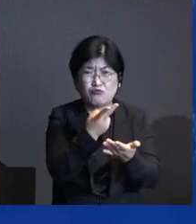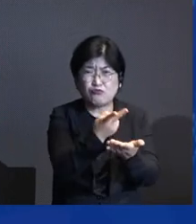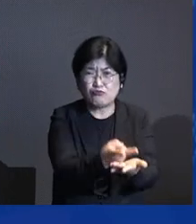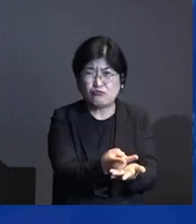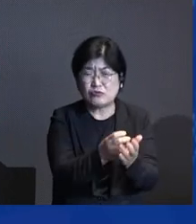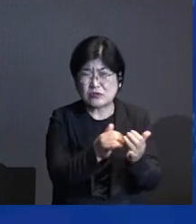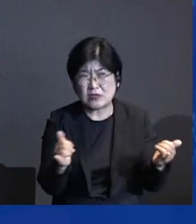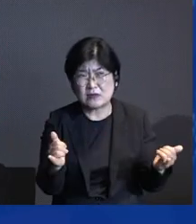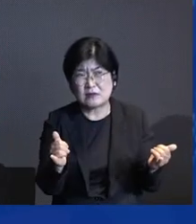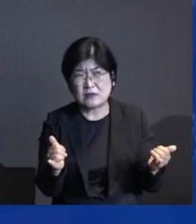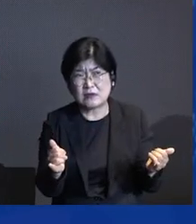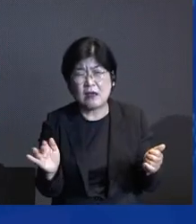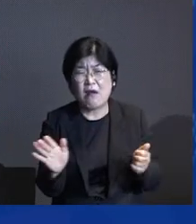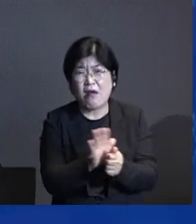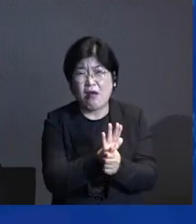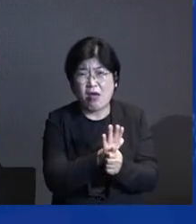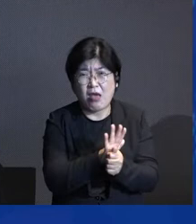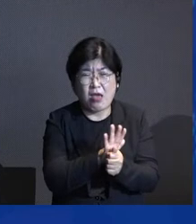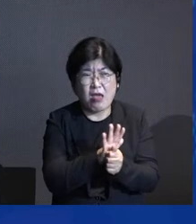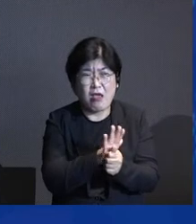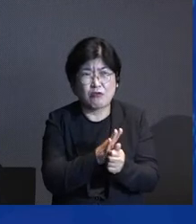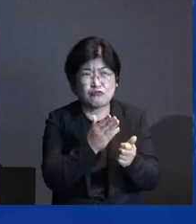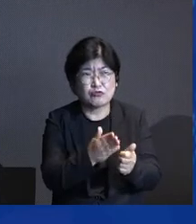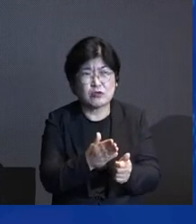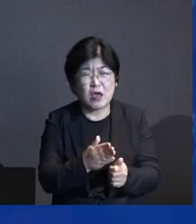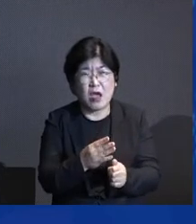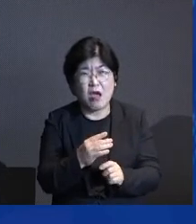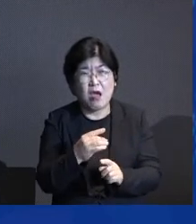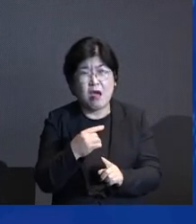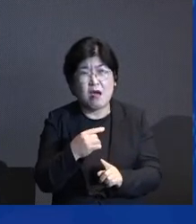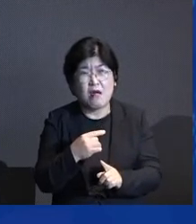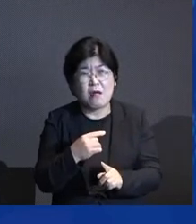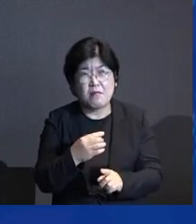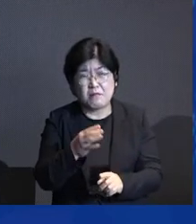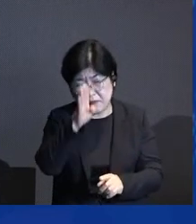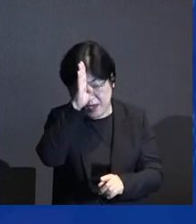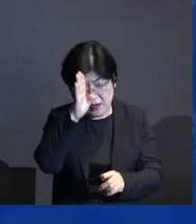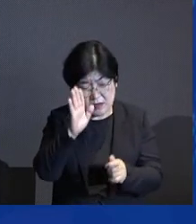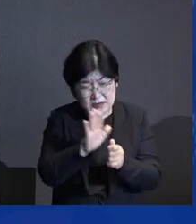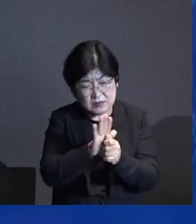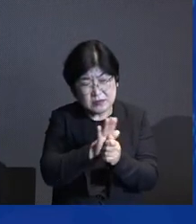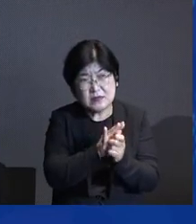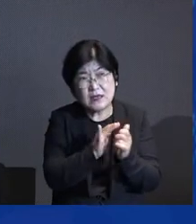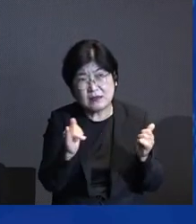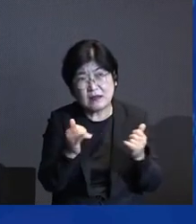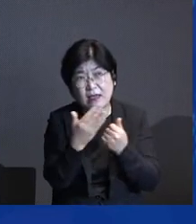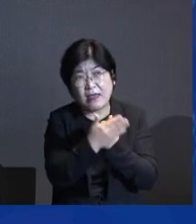government. The program was initiated by the community. It means that